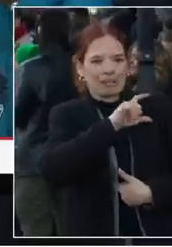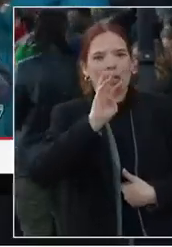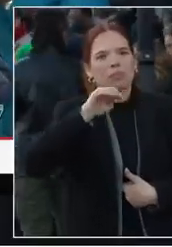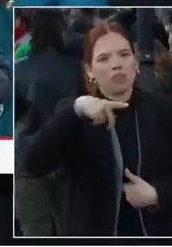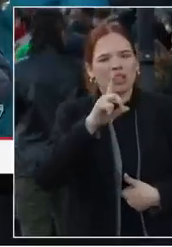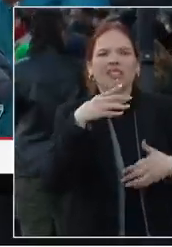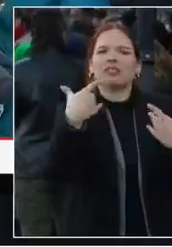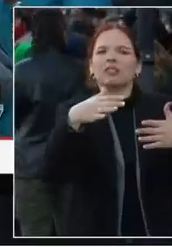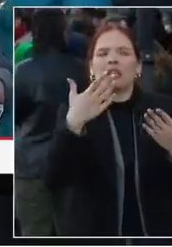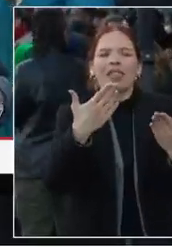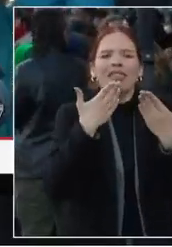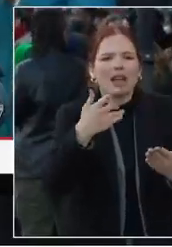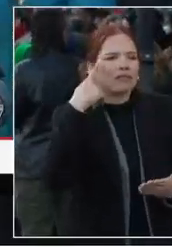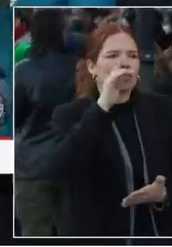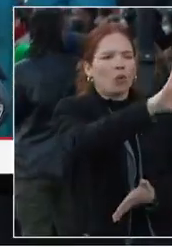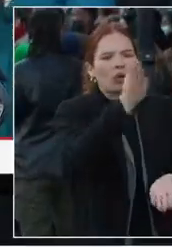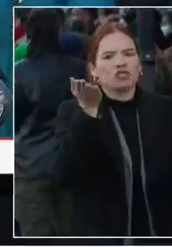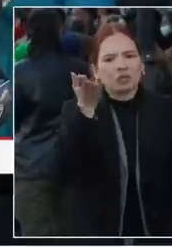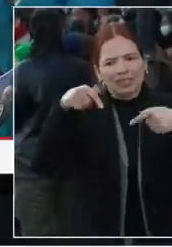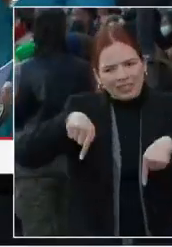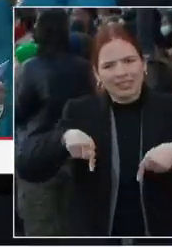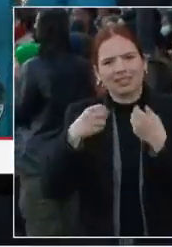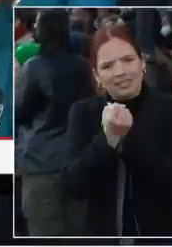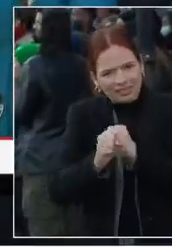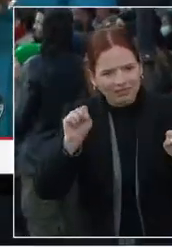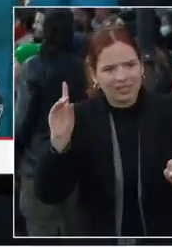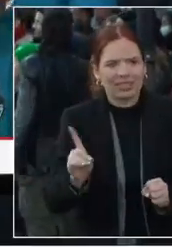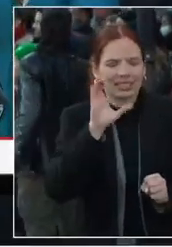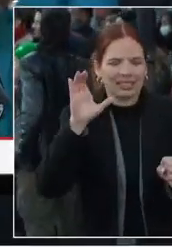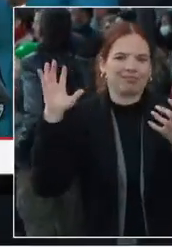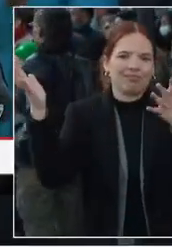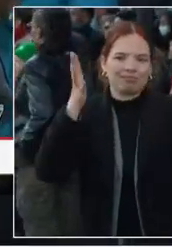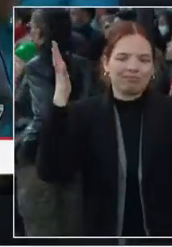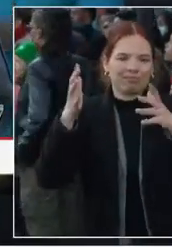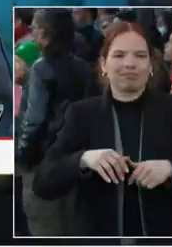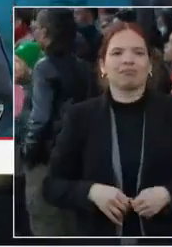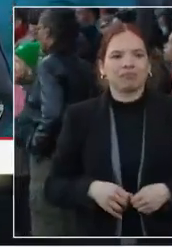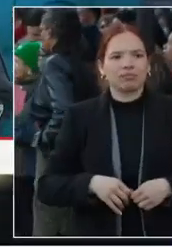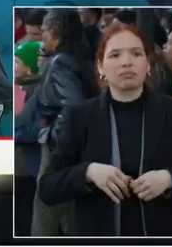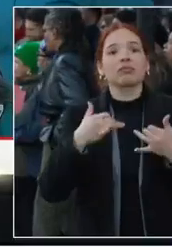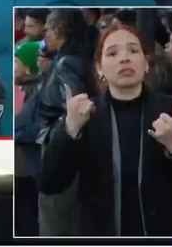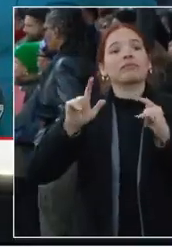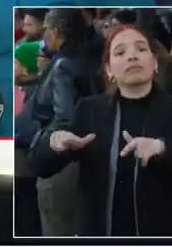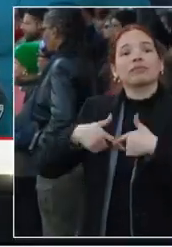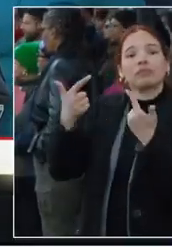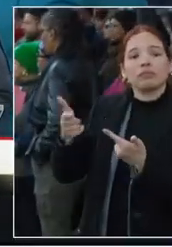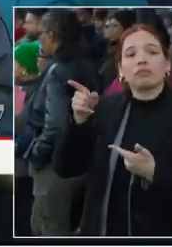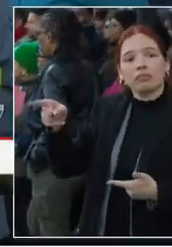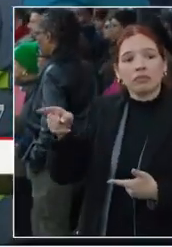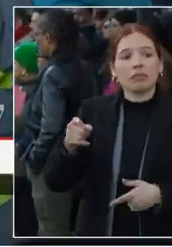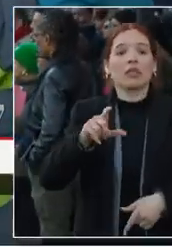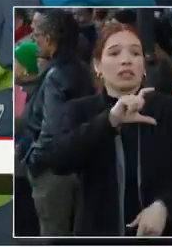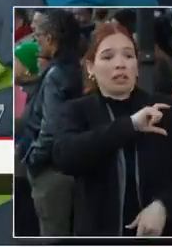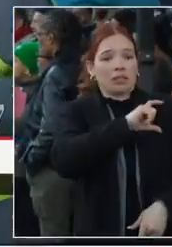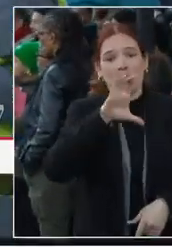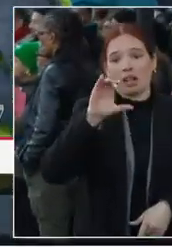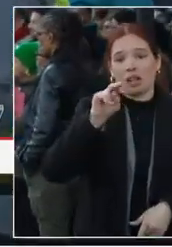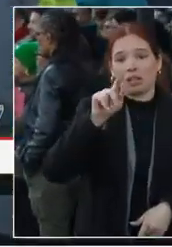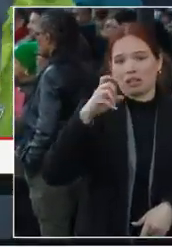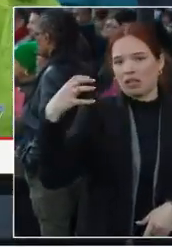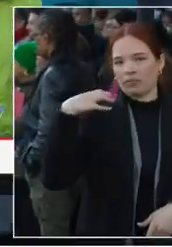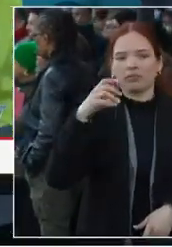of Columbia. So with that, I want to turn to Chief Conti, and then we'll take a few questions.